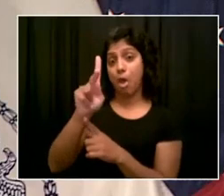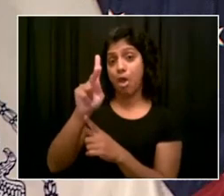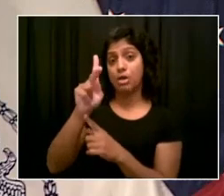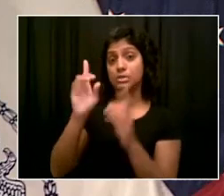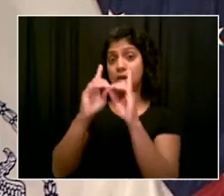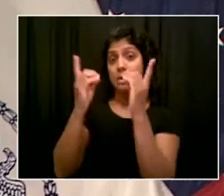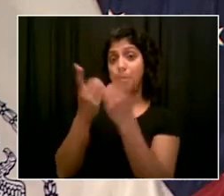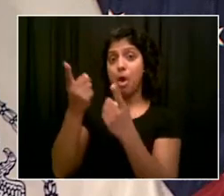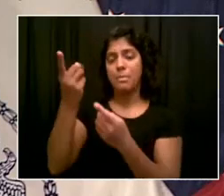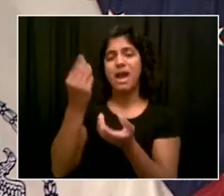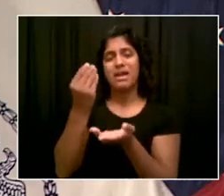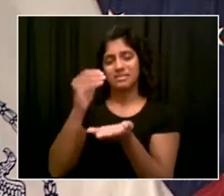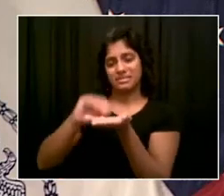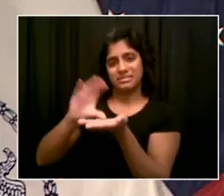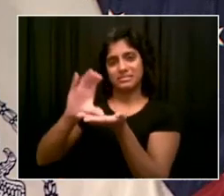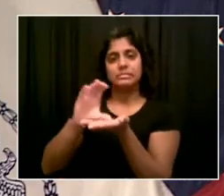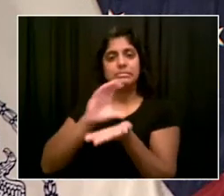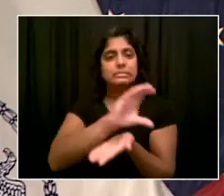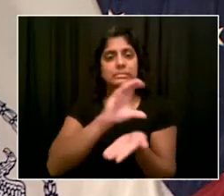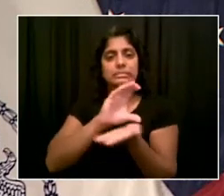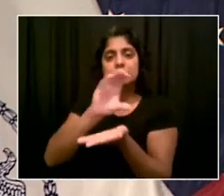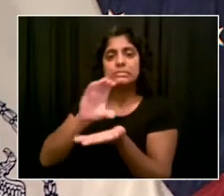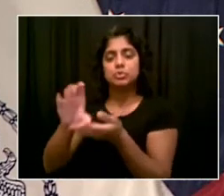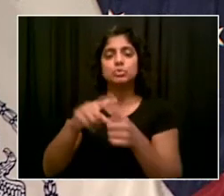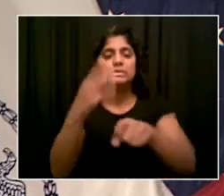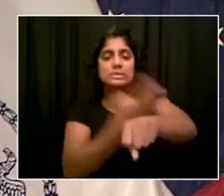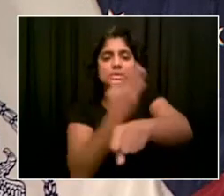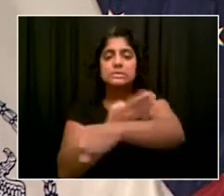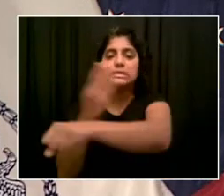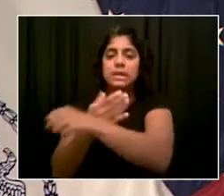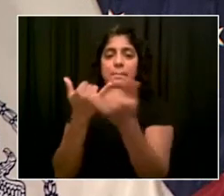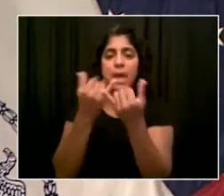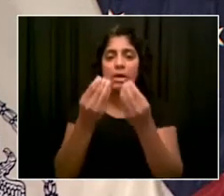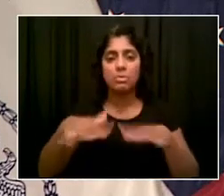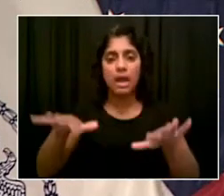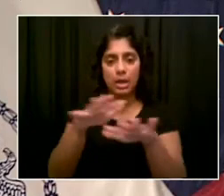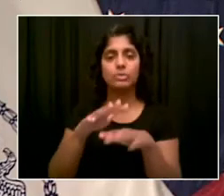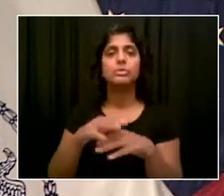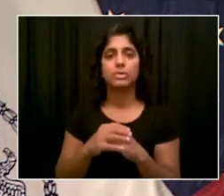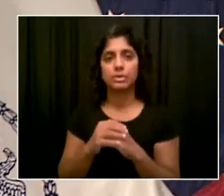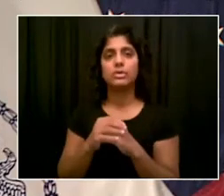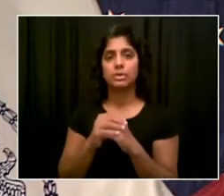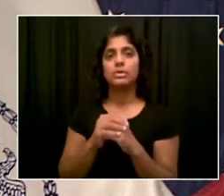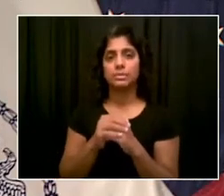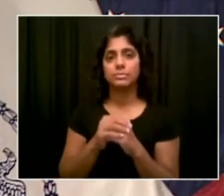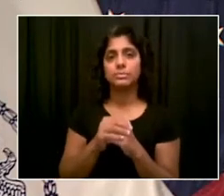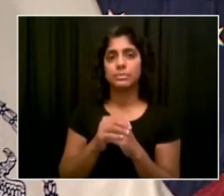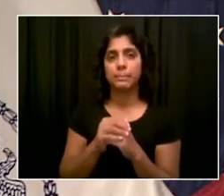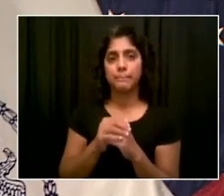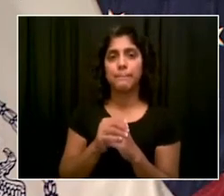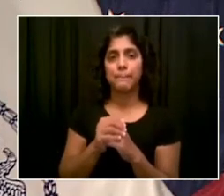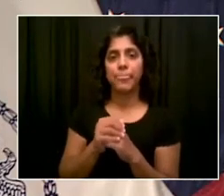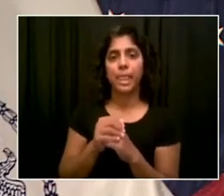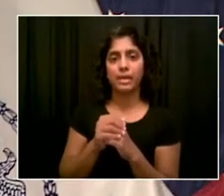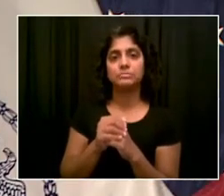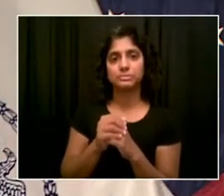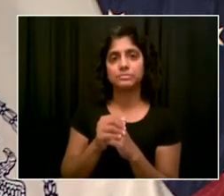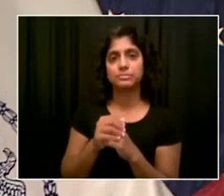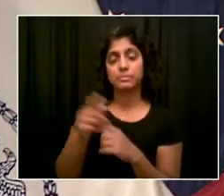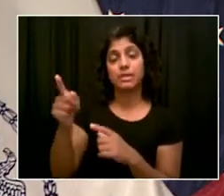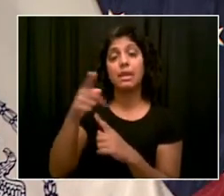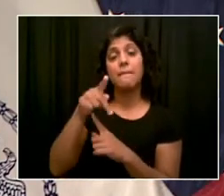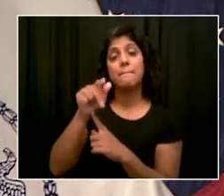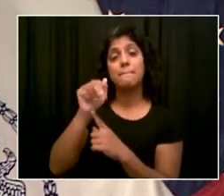parks, which led to a lot of money going where it was needed most and providing much better parks in communities that need it. But we got to do that in NYCHA